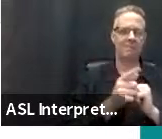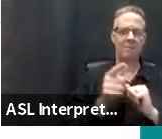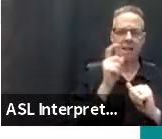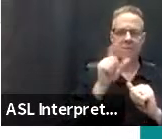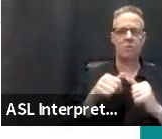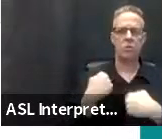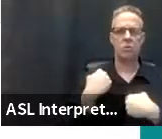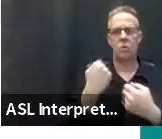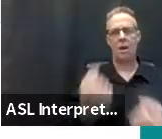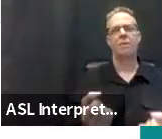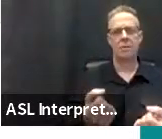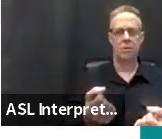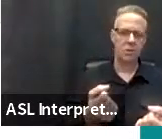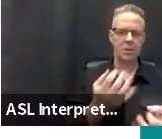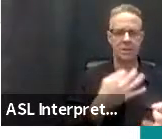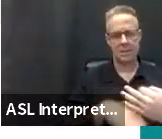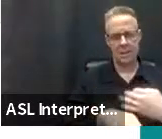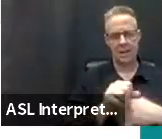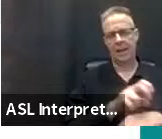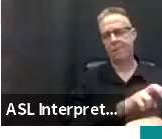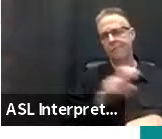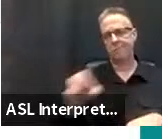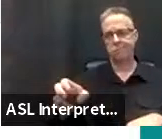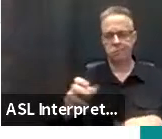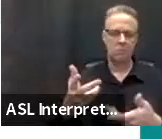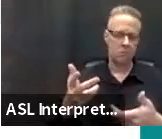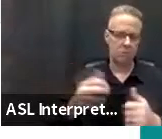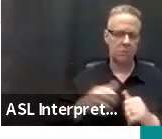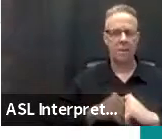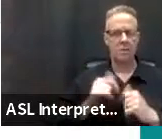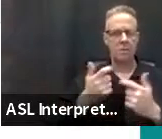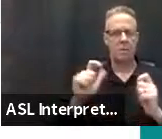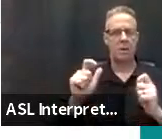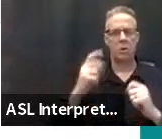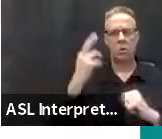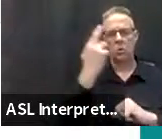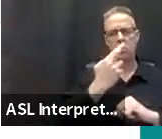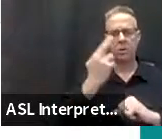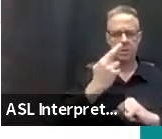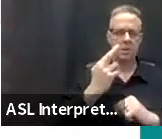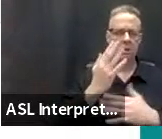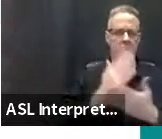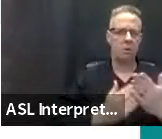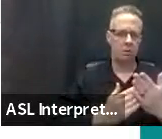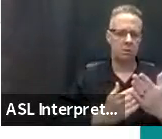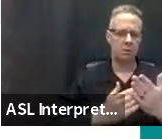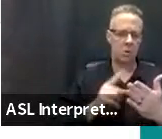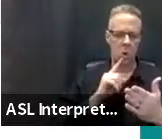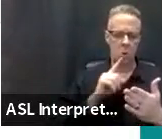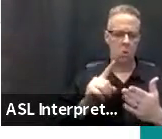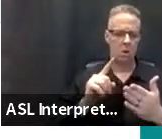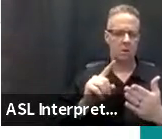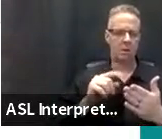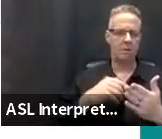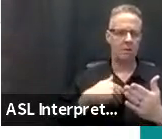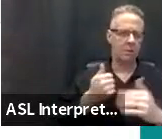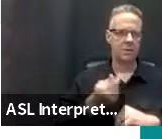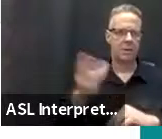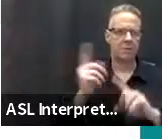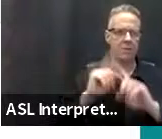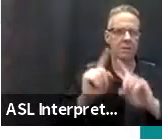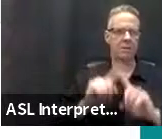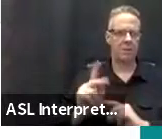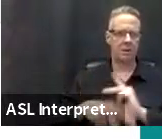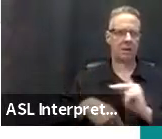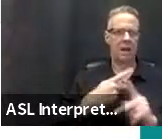drive, So I think that's a big part of why it's a very multimodal project with